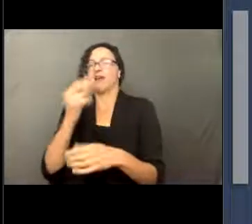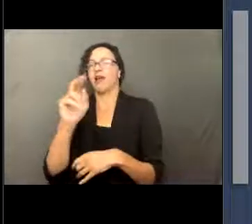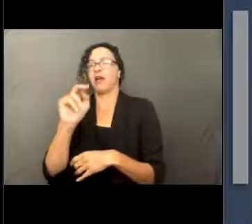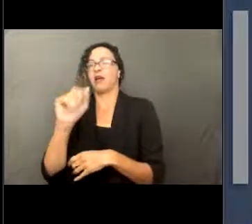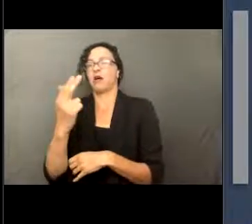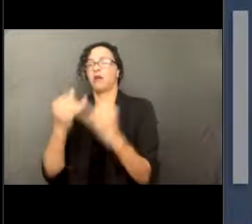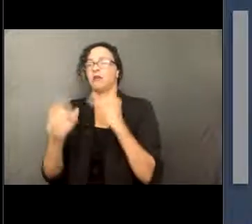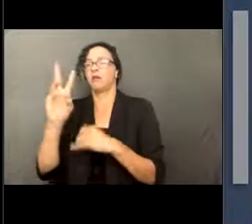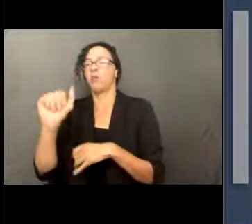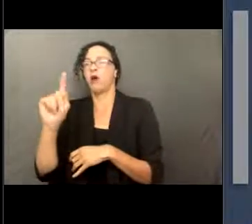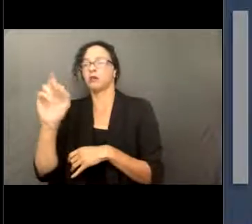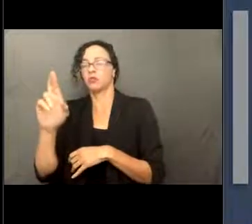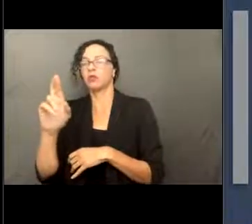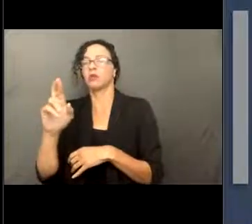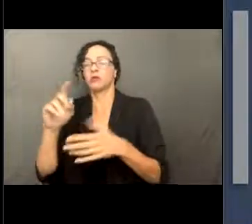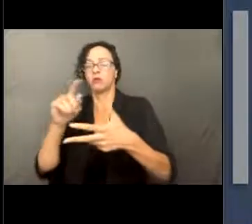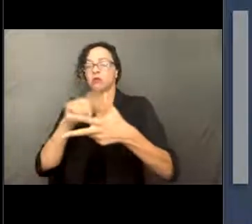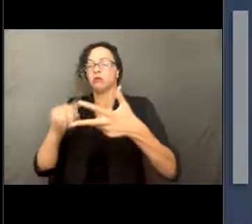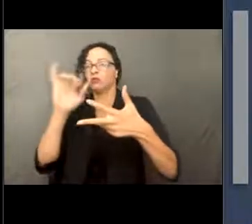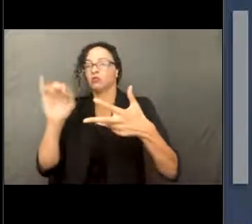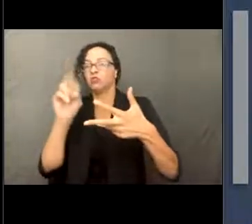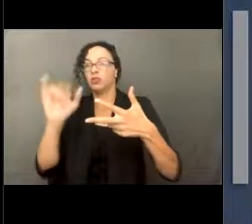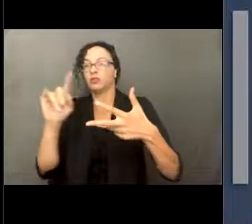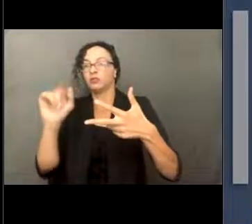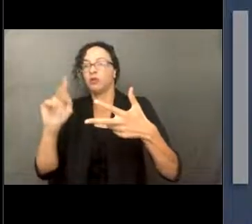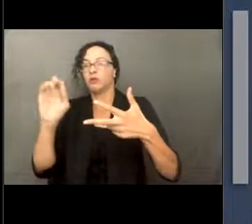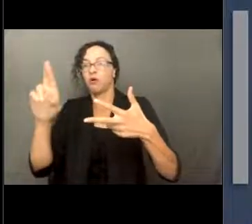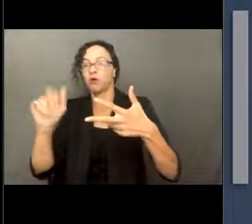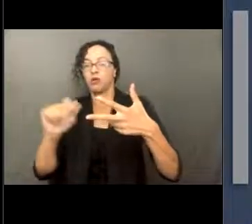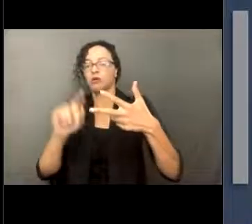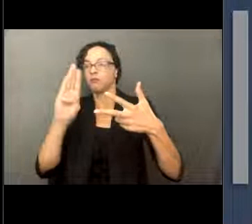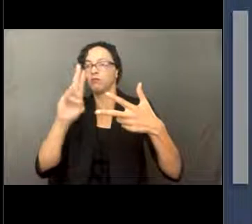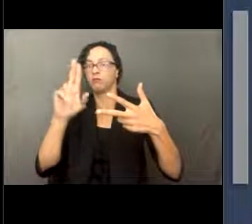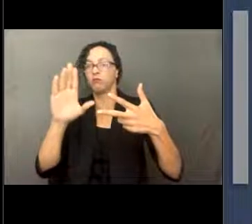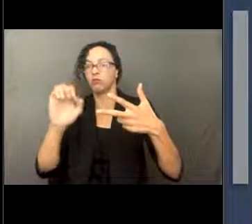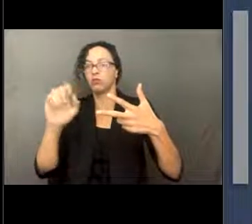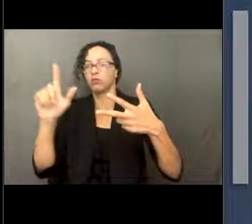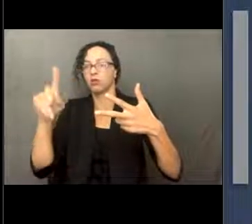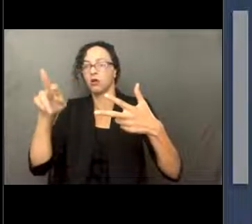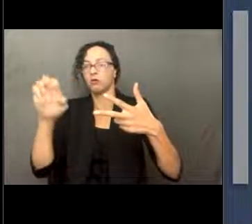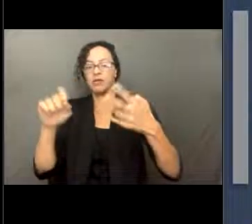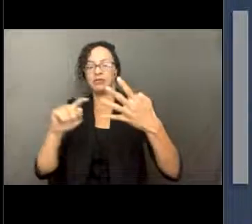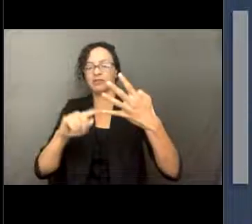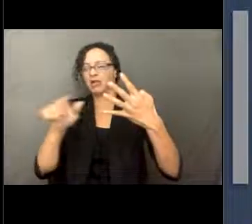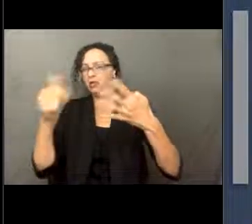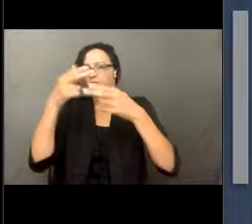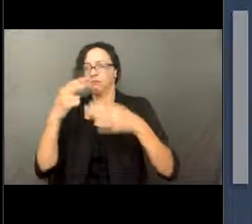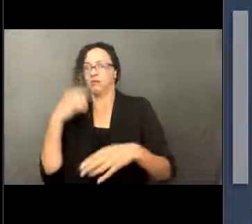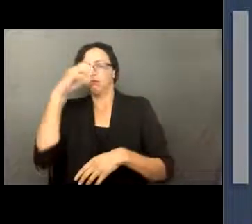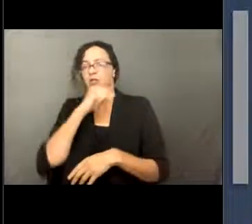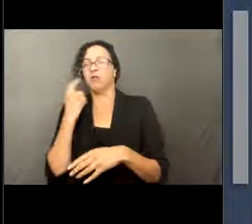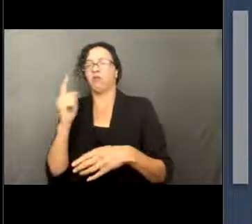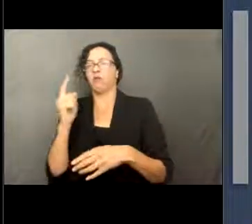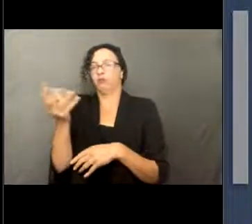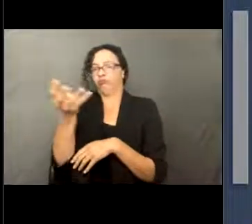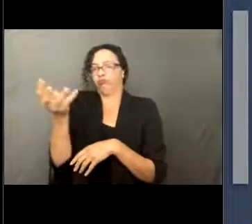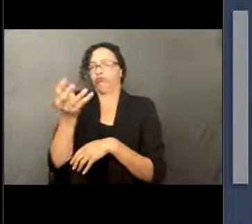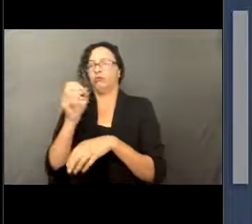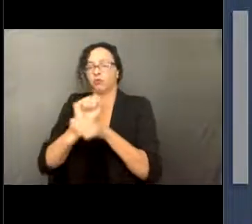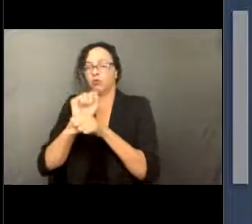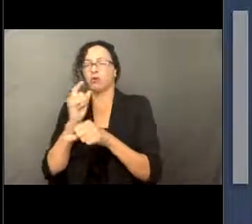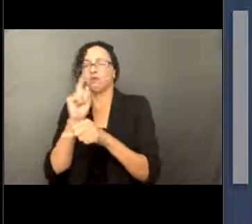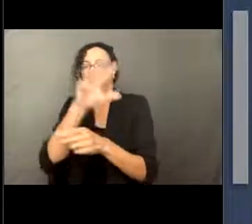Sherry Zamora, Ken Lopez, and Bruce Gutera, for their work, including holding a very successful in-person SB 671 work group